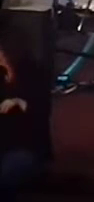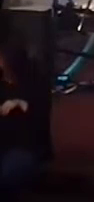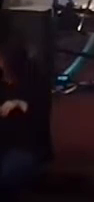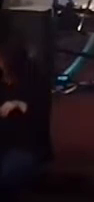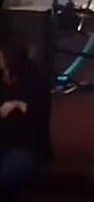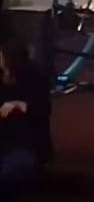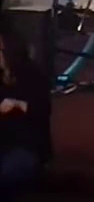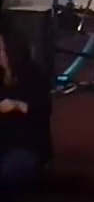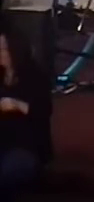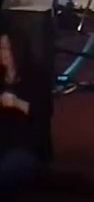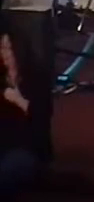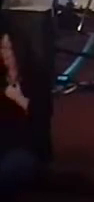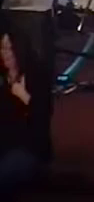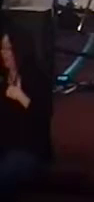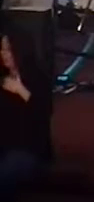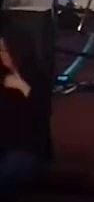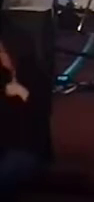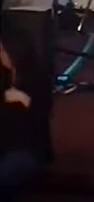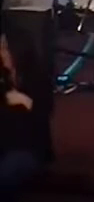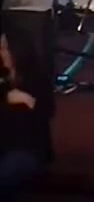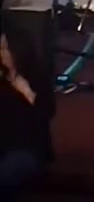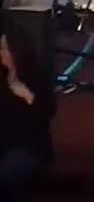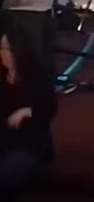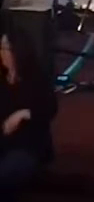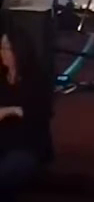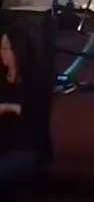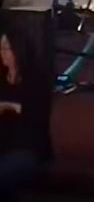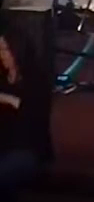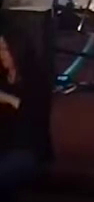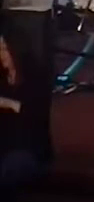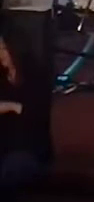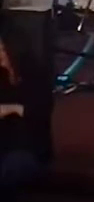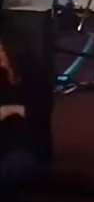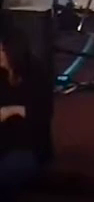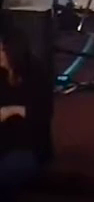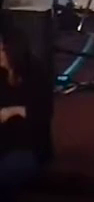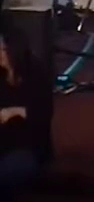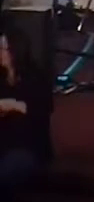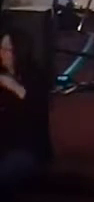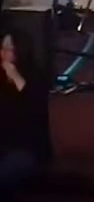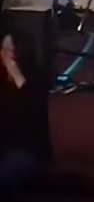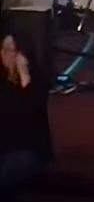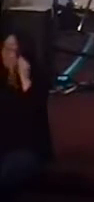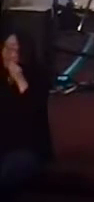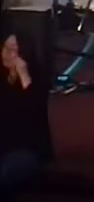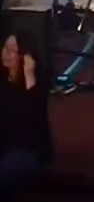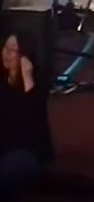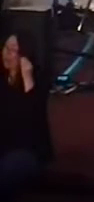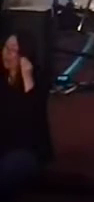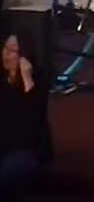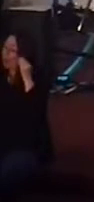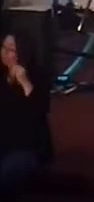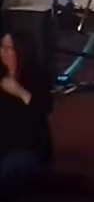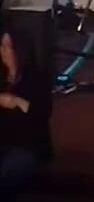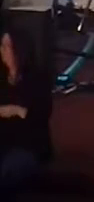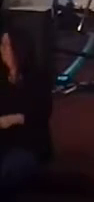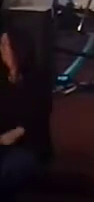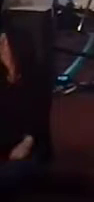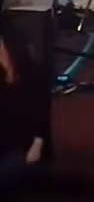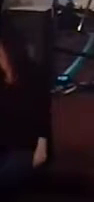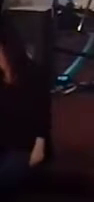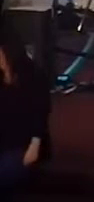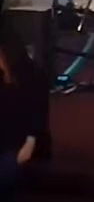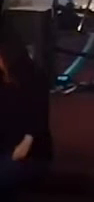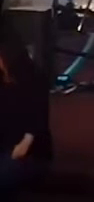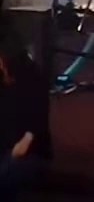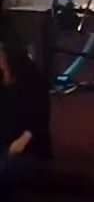right? So he's got this man's body, but he acts like a little child. He wears this makeup and is absolutely hilarious. His mom on the show